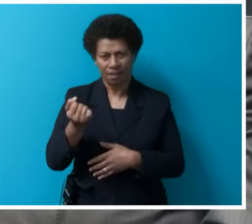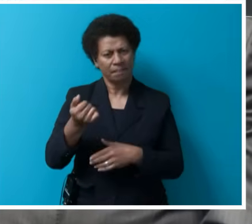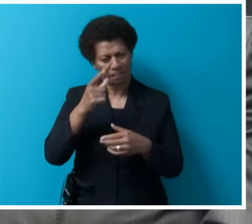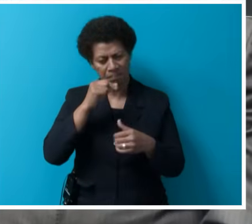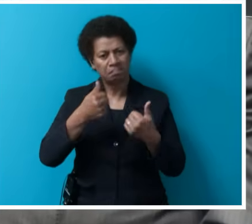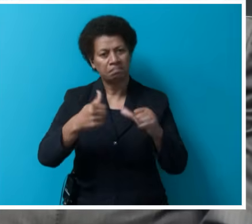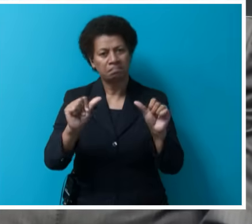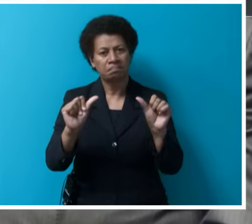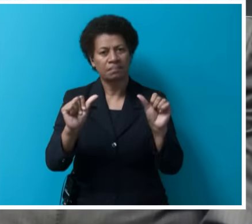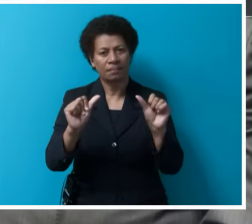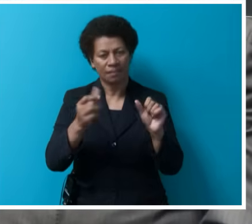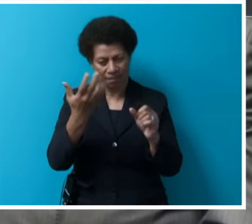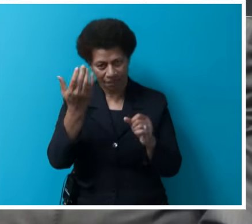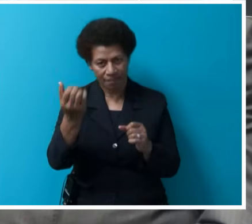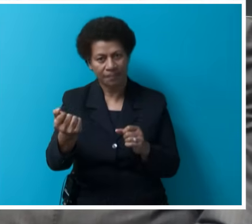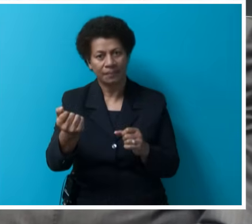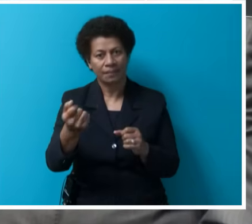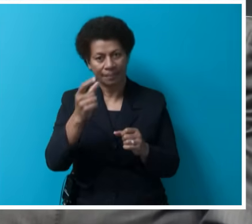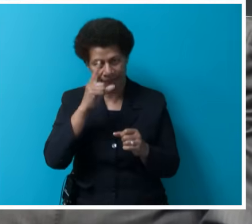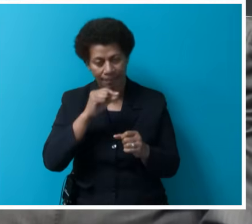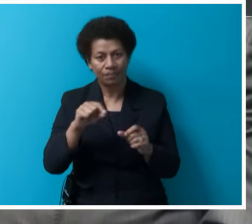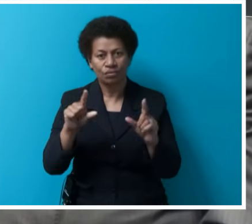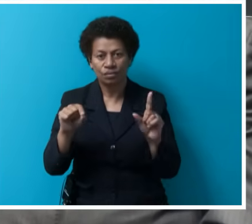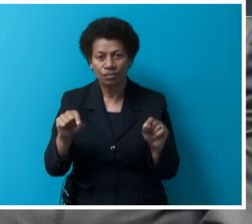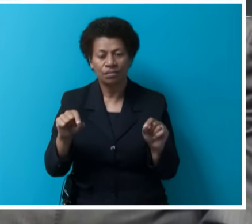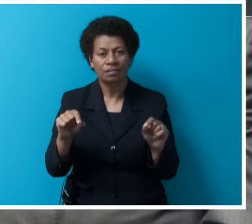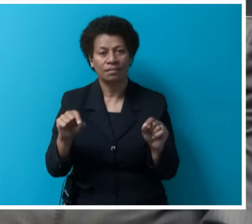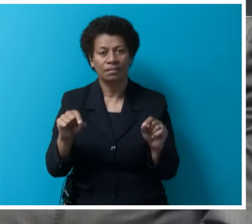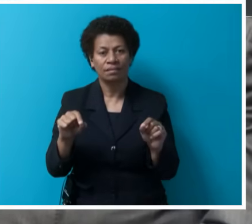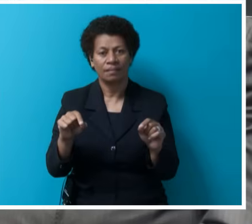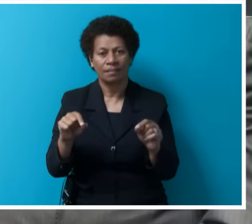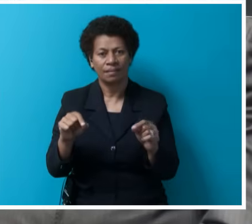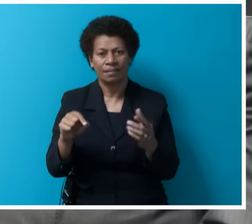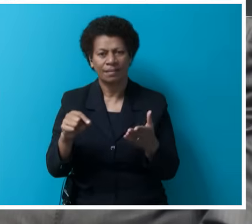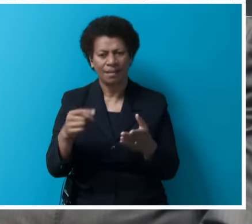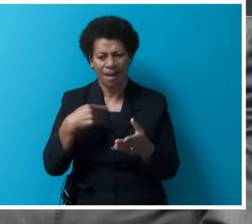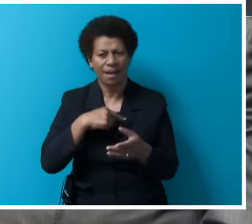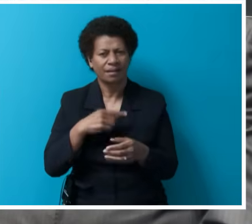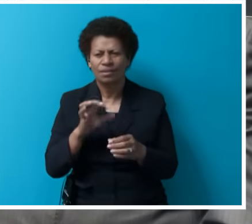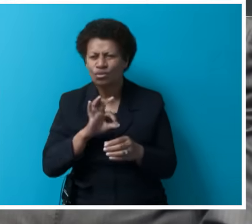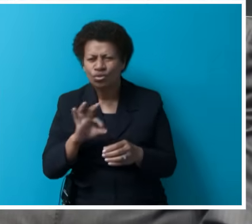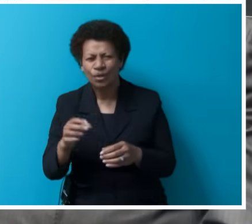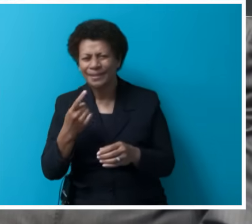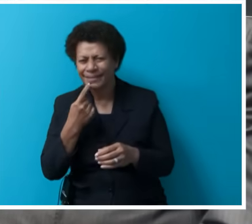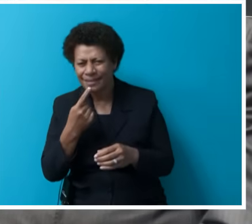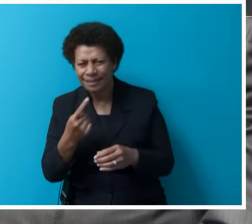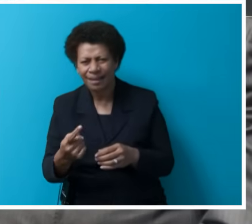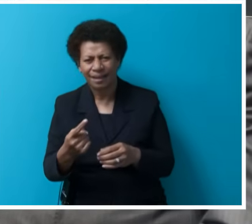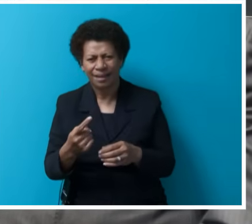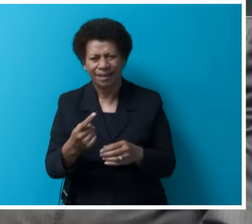saying that we will be in government all our life. That vision that we've set in